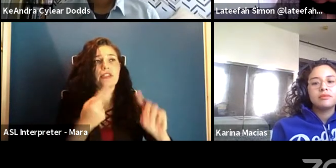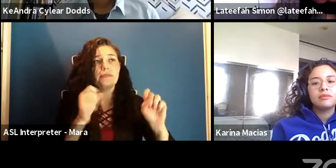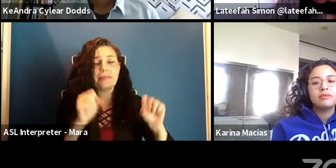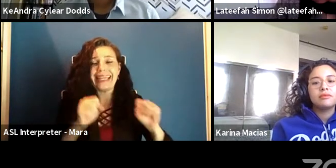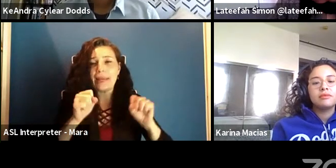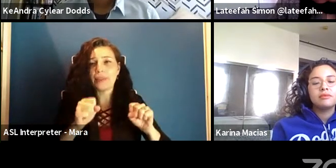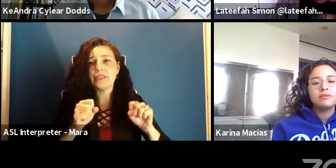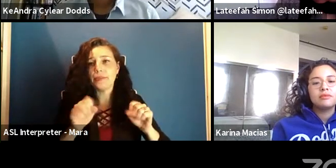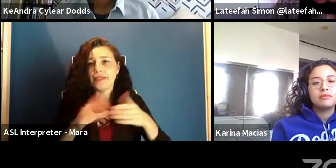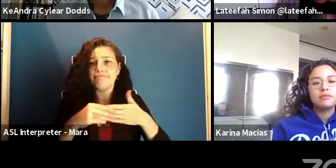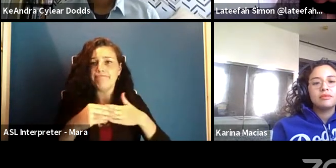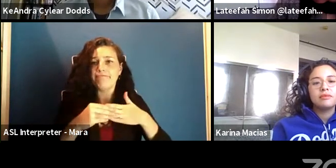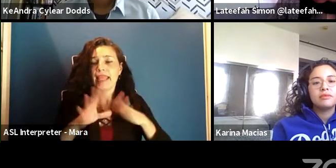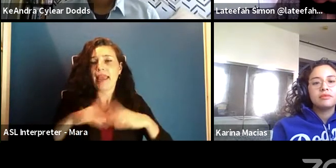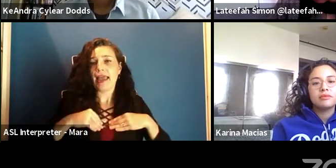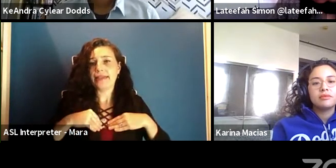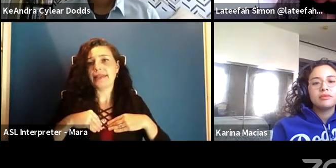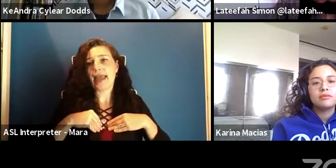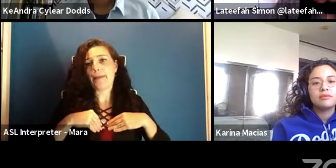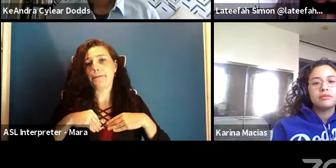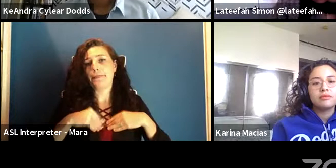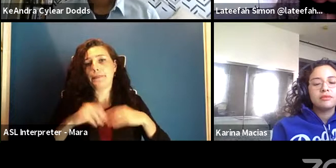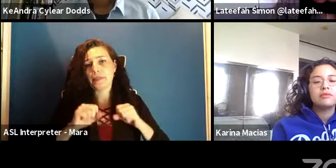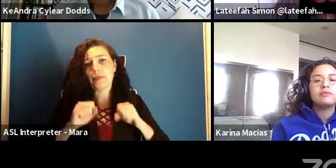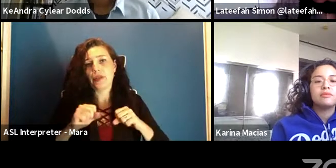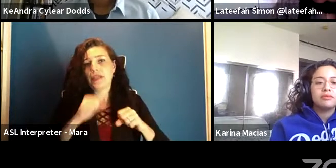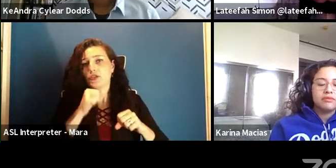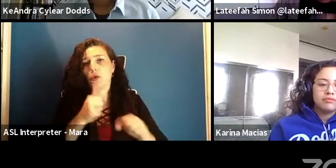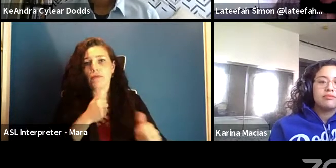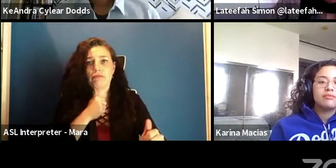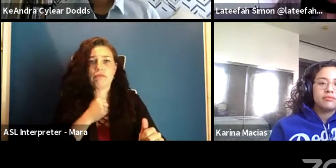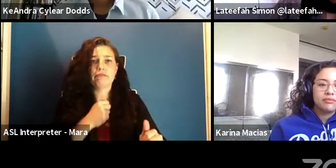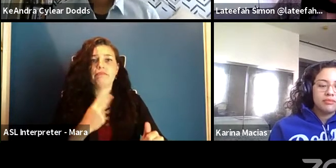not, confine yourself to the system.